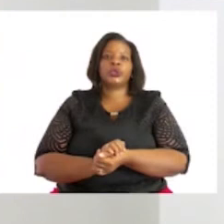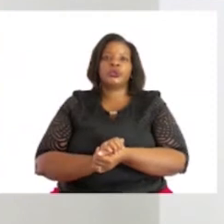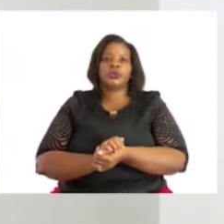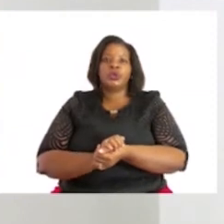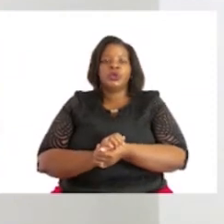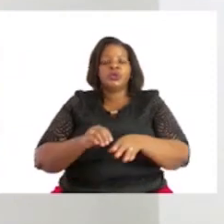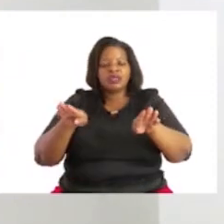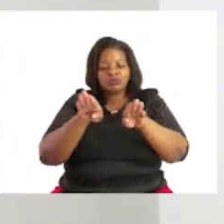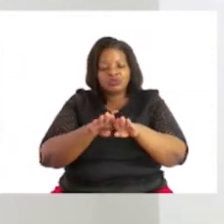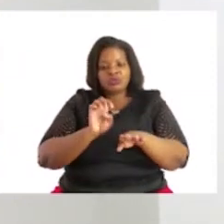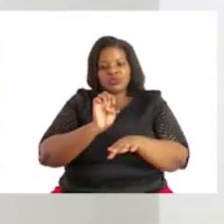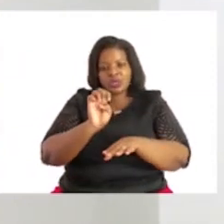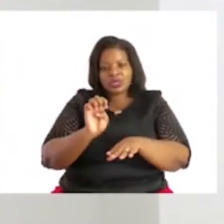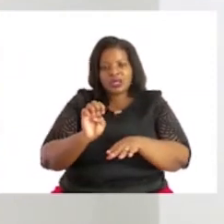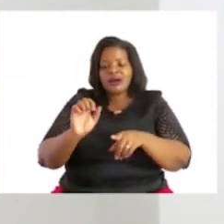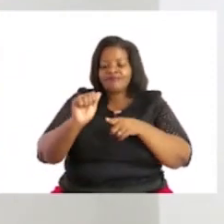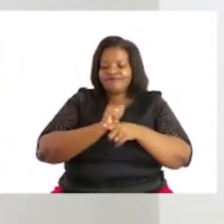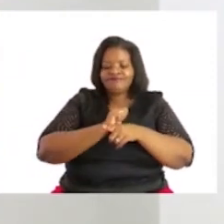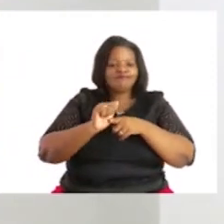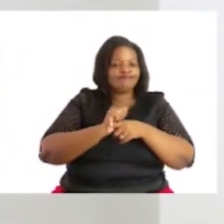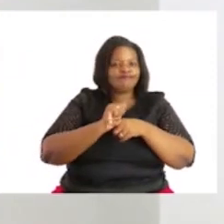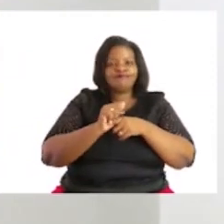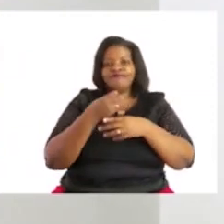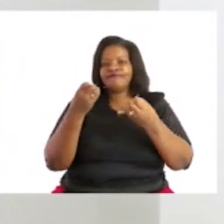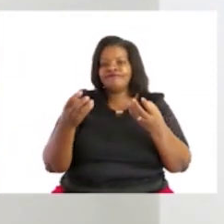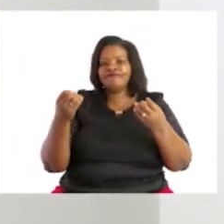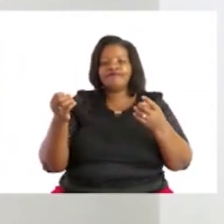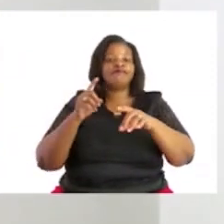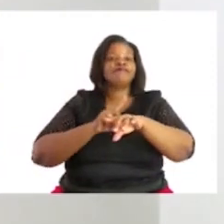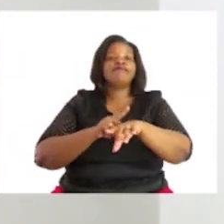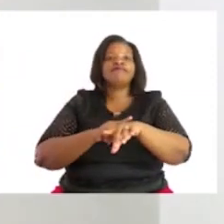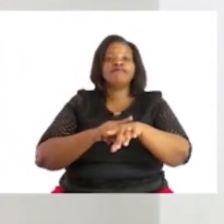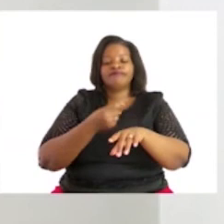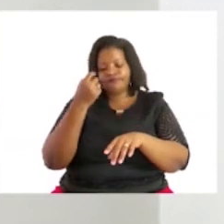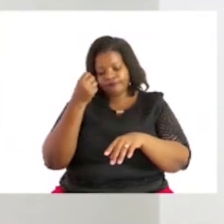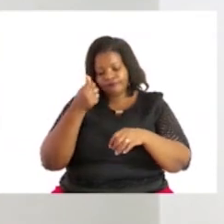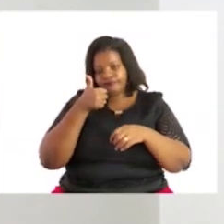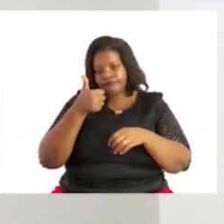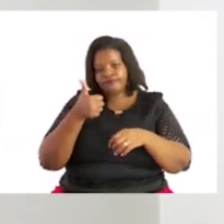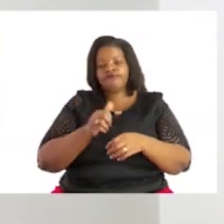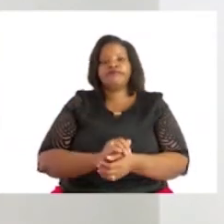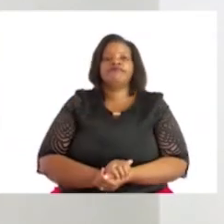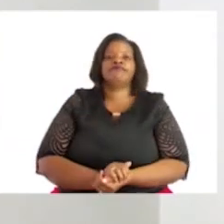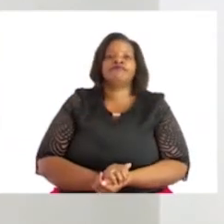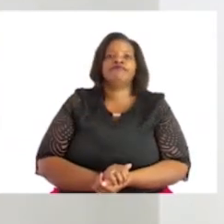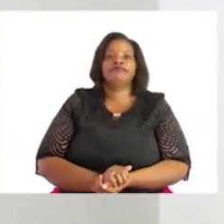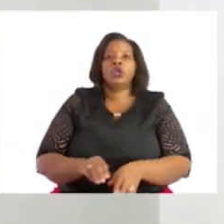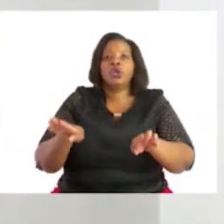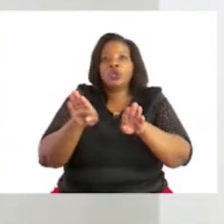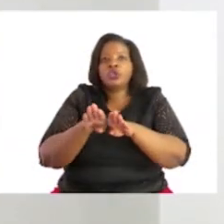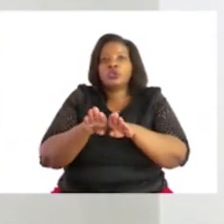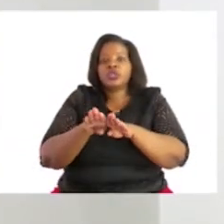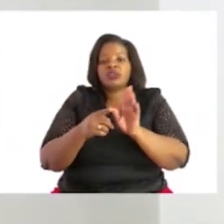and practice as much as you can for you to understand. So do that and at least show